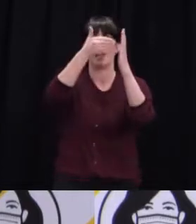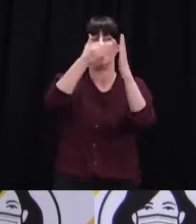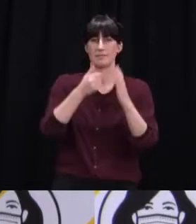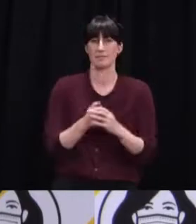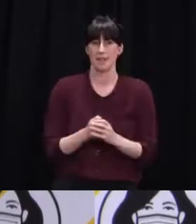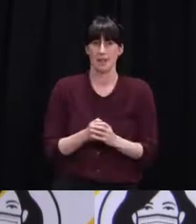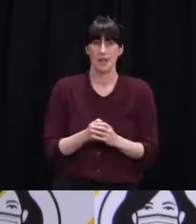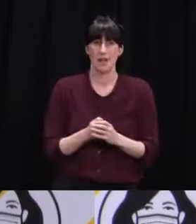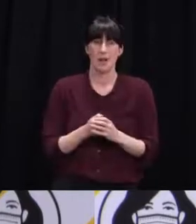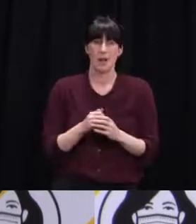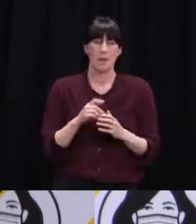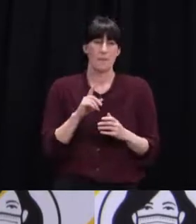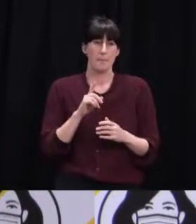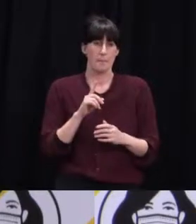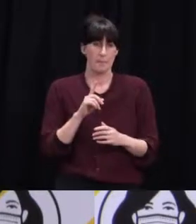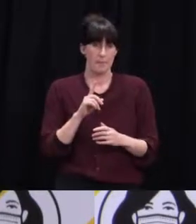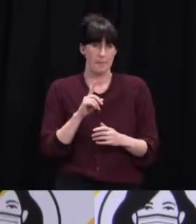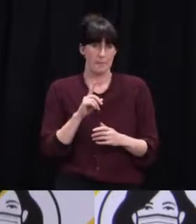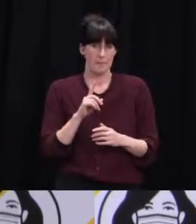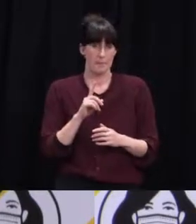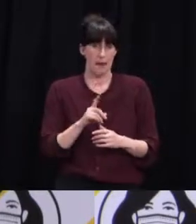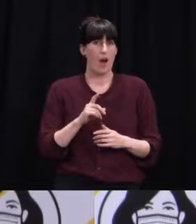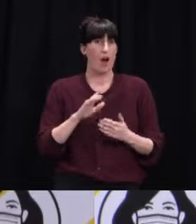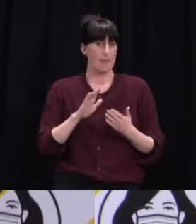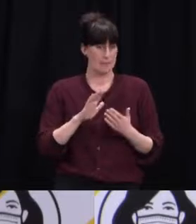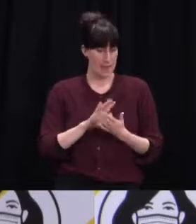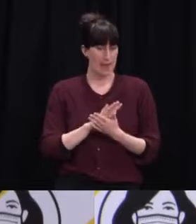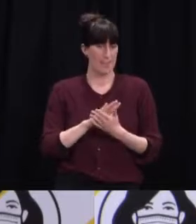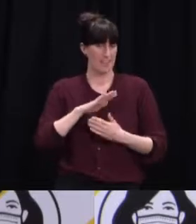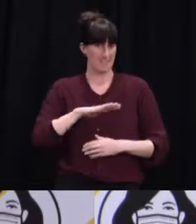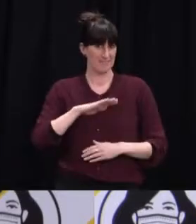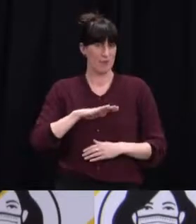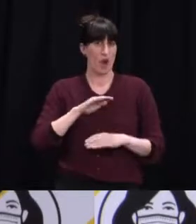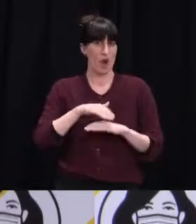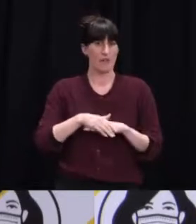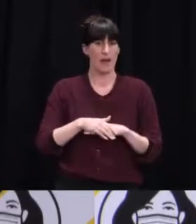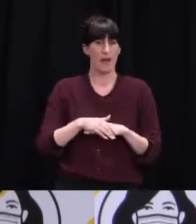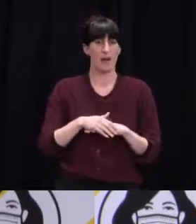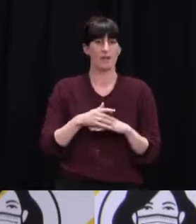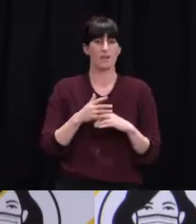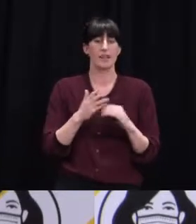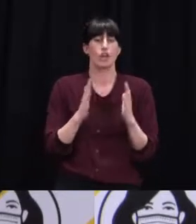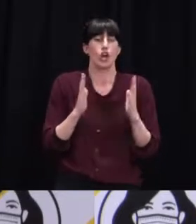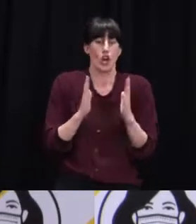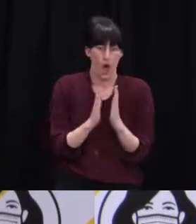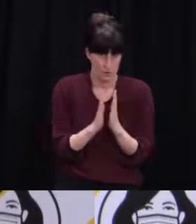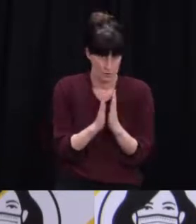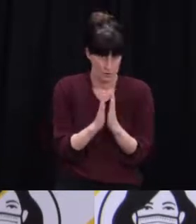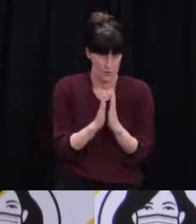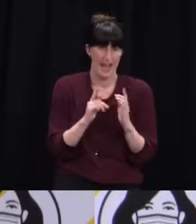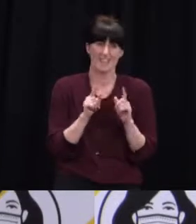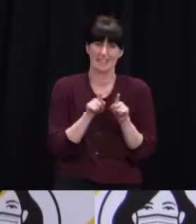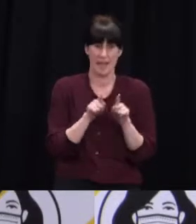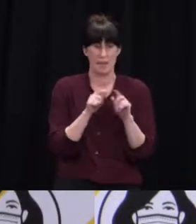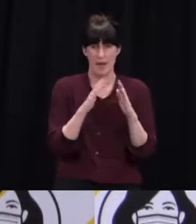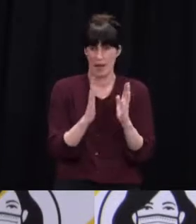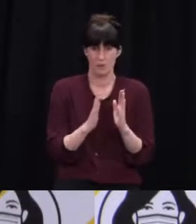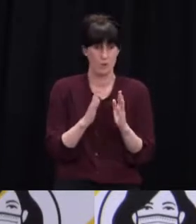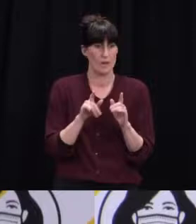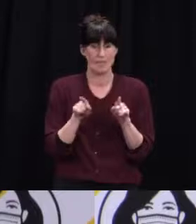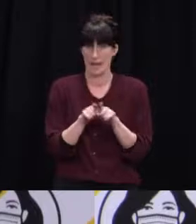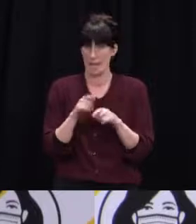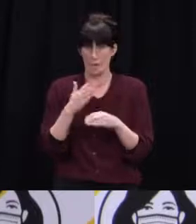we will never be in a position where we've got 100% of results back. What I am satisfied is that the ones who are the very close contacts, the